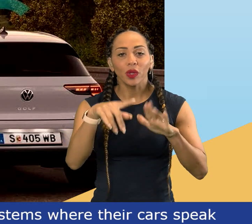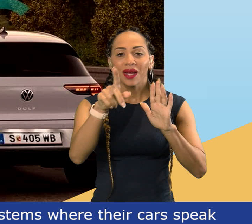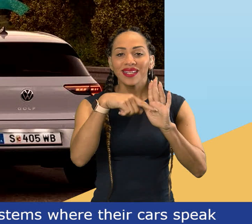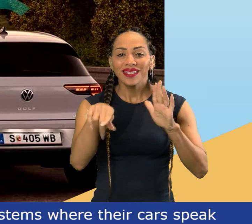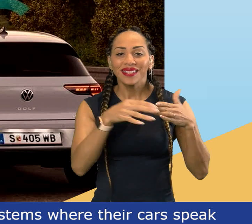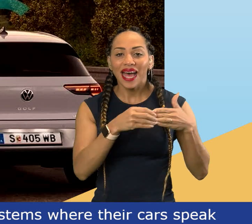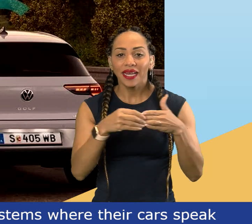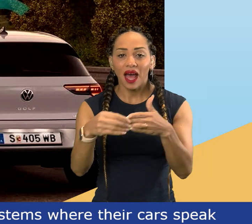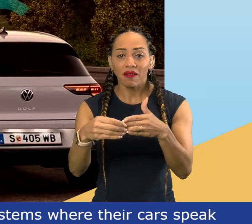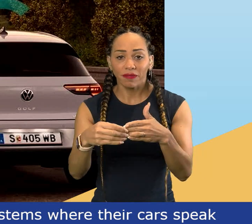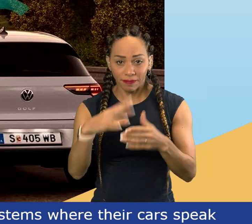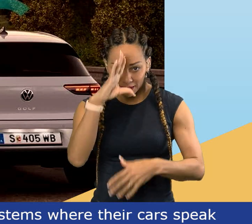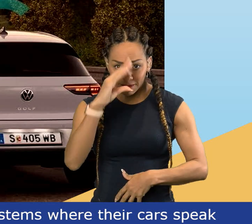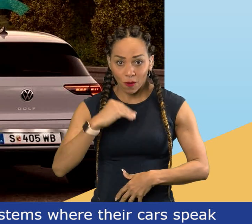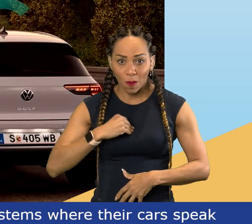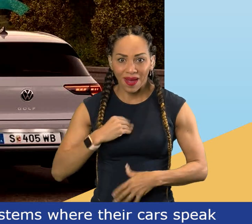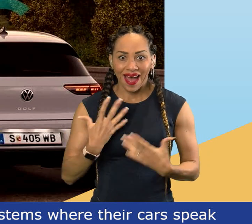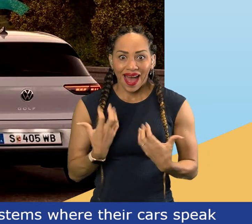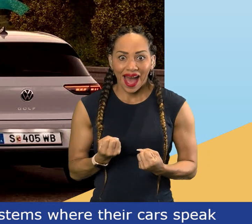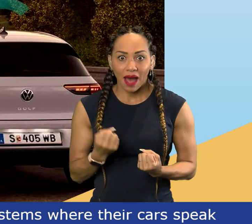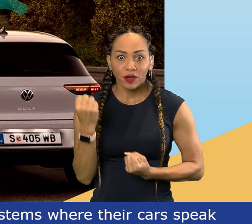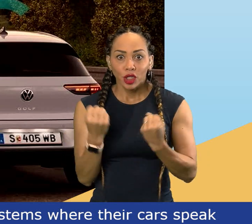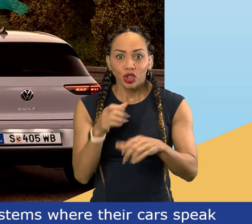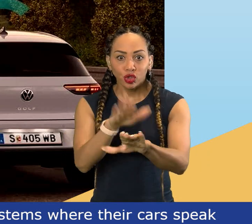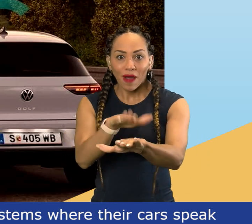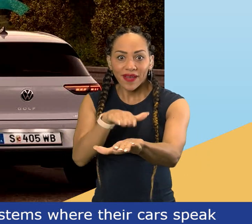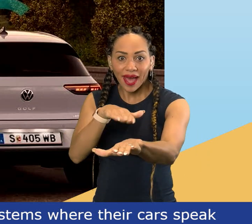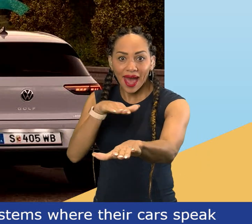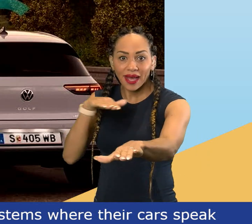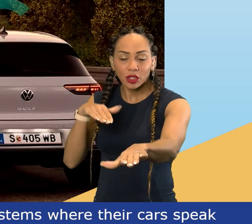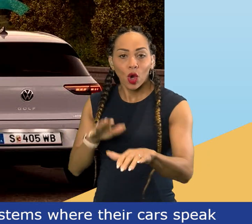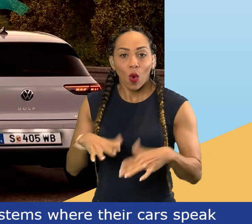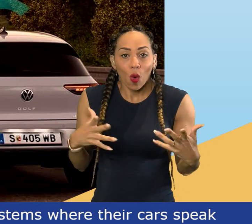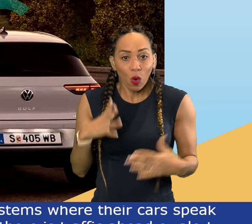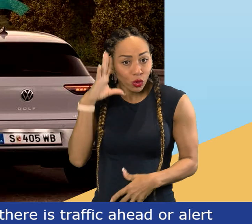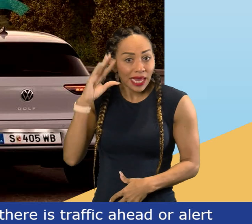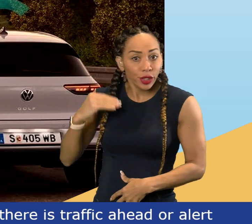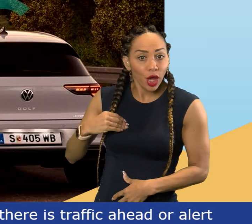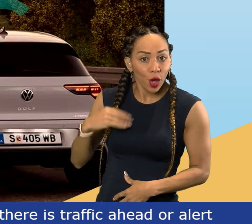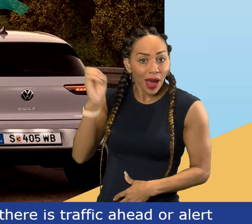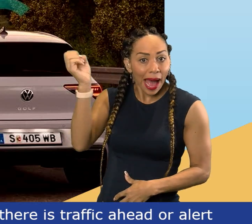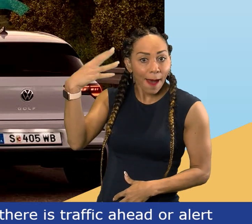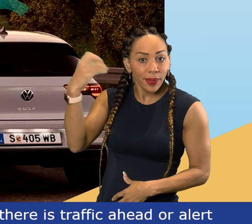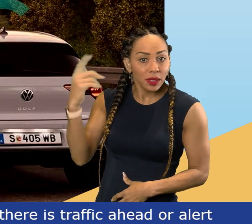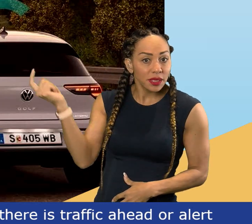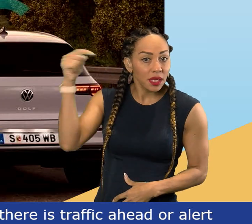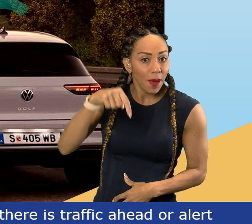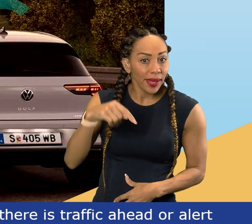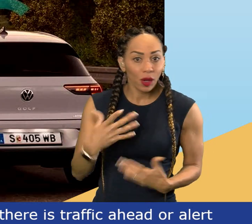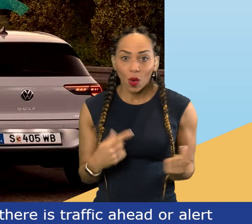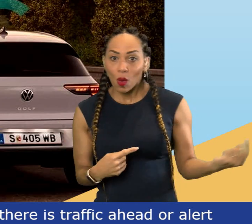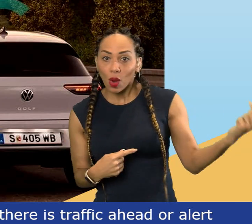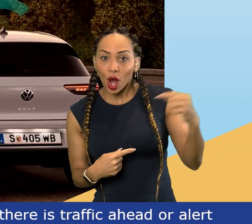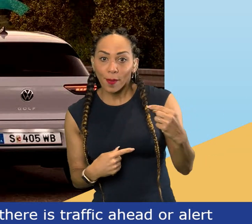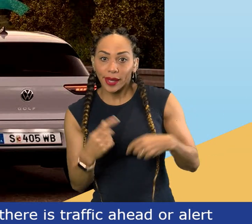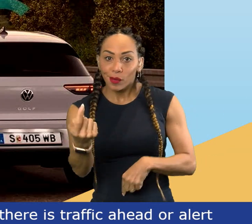But it could also, for example, alert you to the direction that an ambulance is coming from, for example, so you don't have to struggle to see where that's coming from, things like that. The downside with it